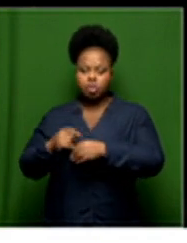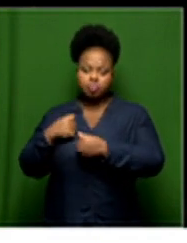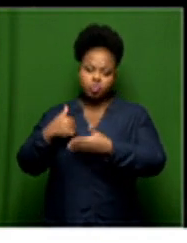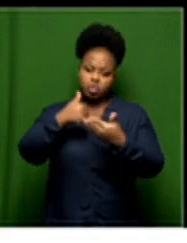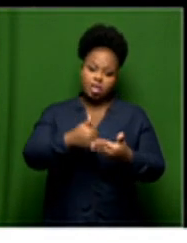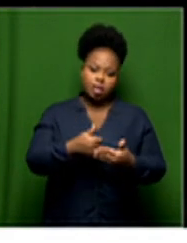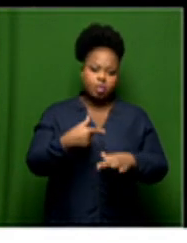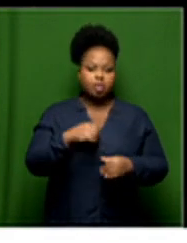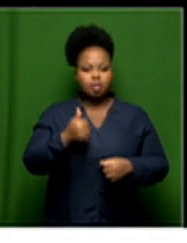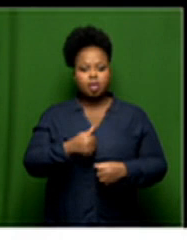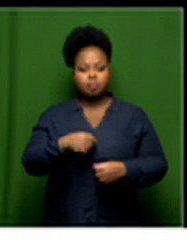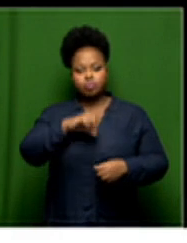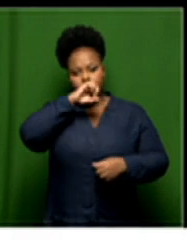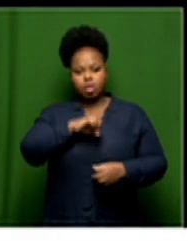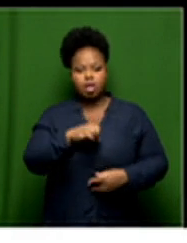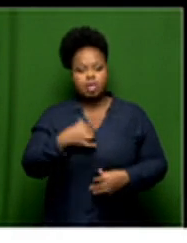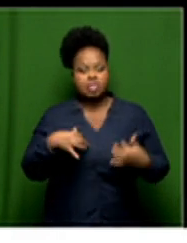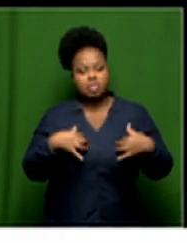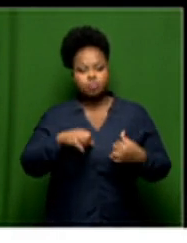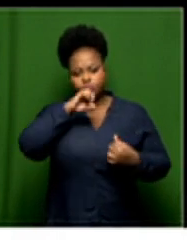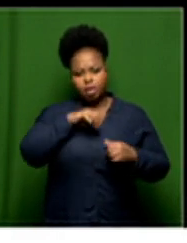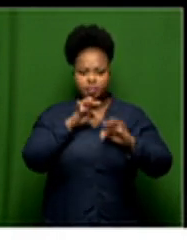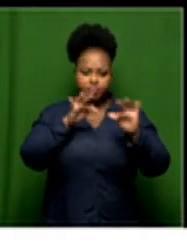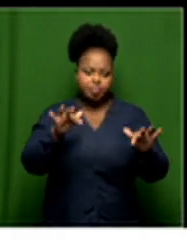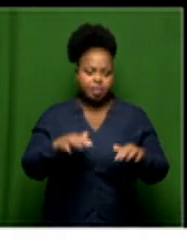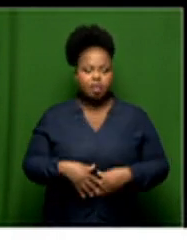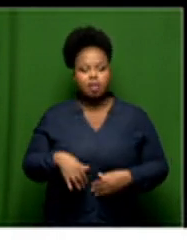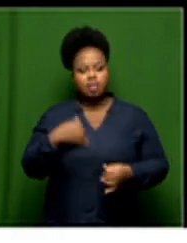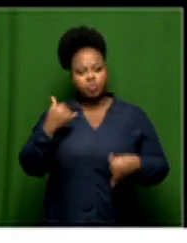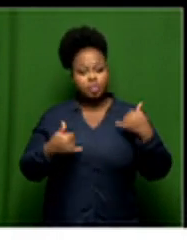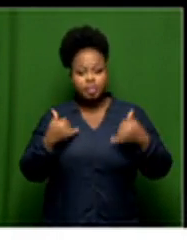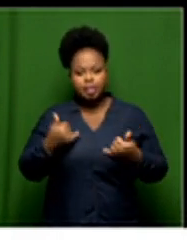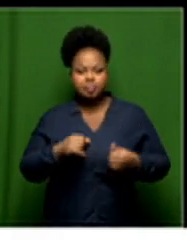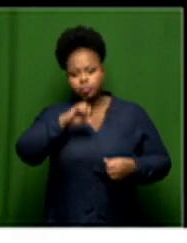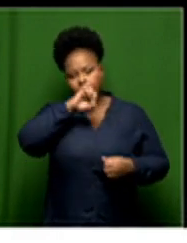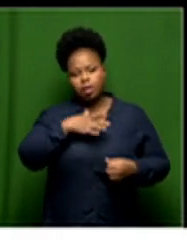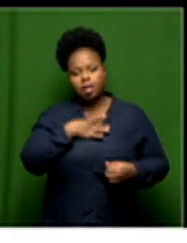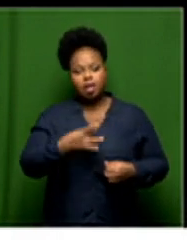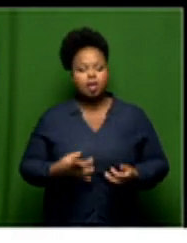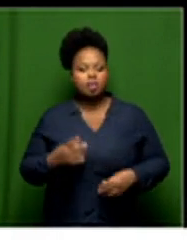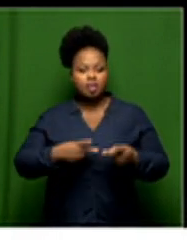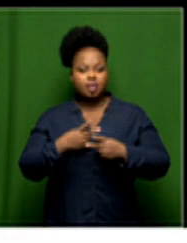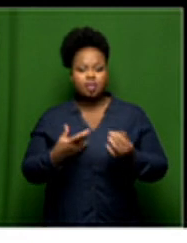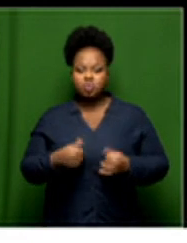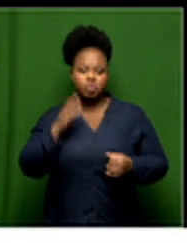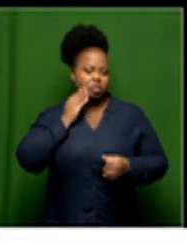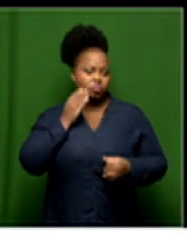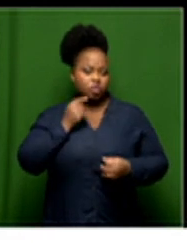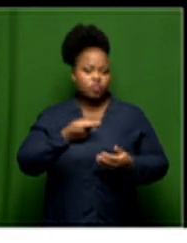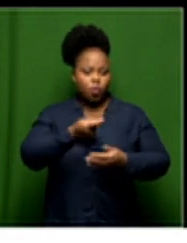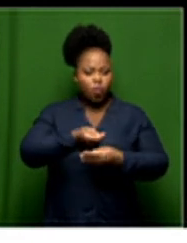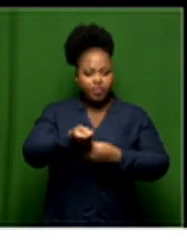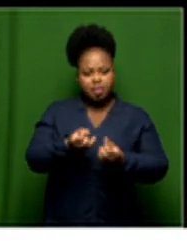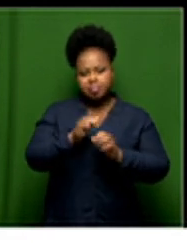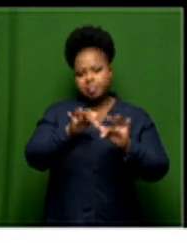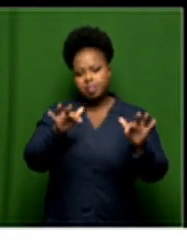that was it. I was hooked, to the adrenaline. I love people. I love entertaining. And I love the whole experience of feeding